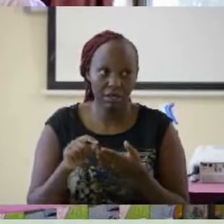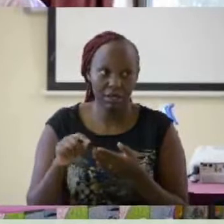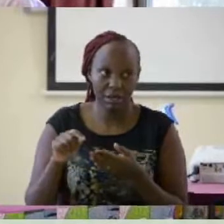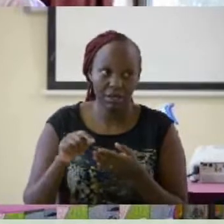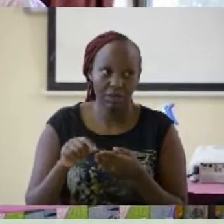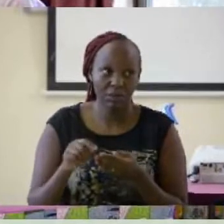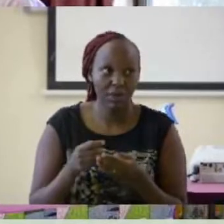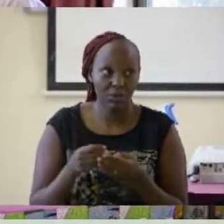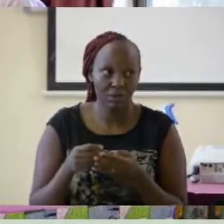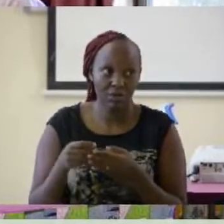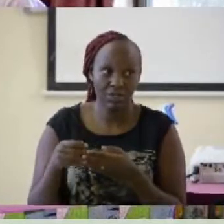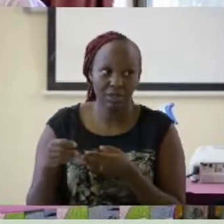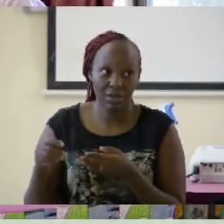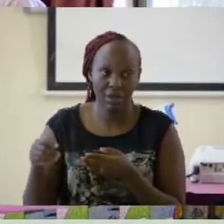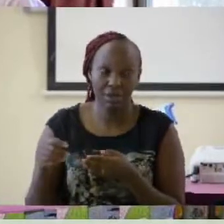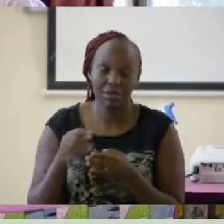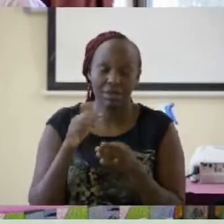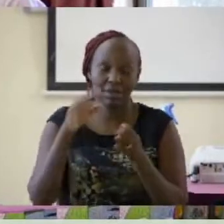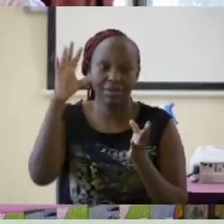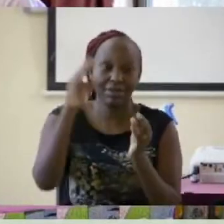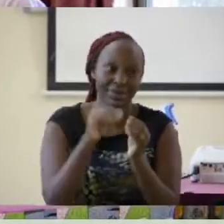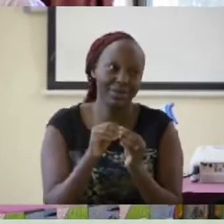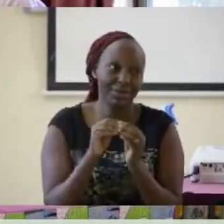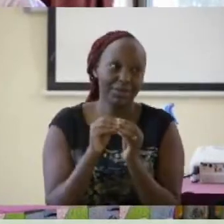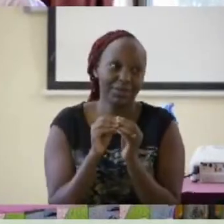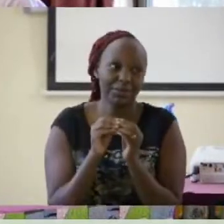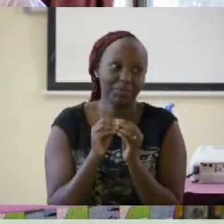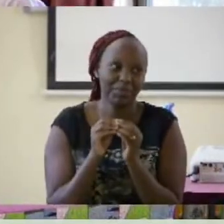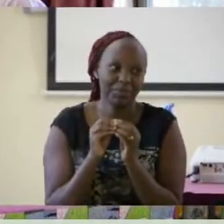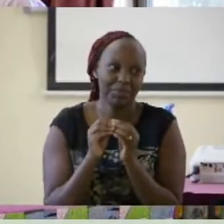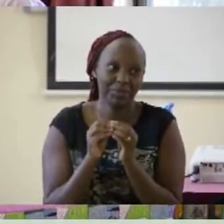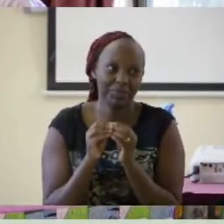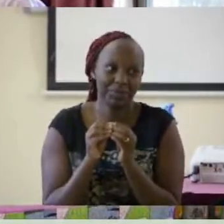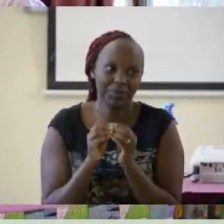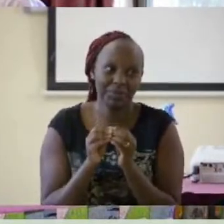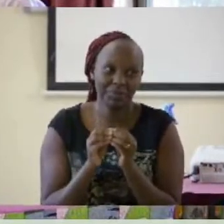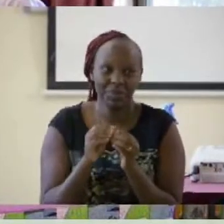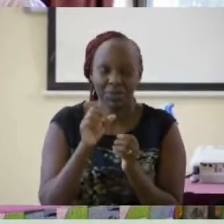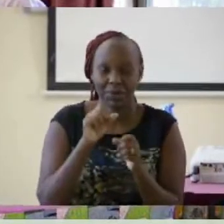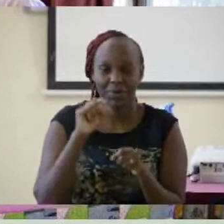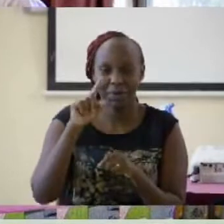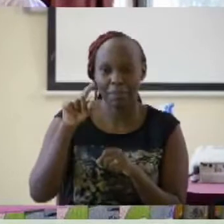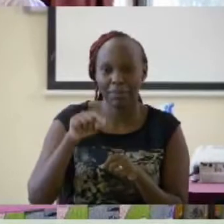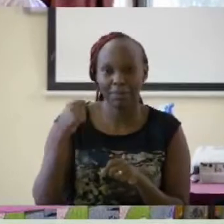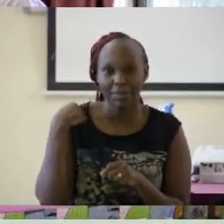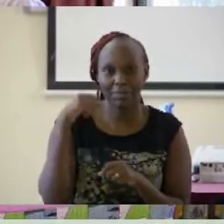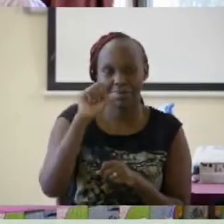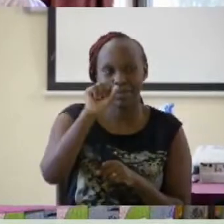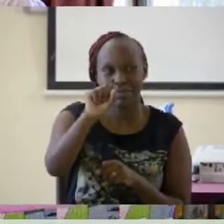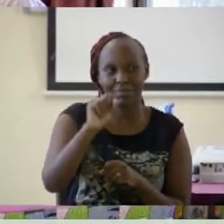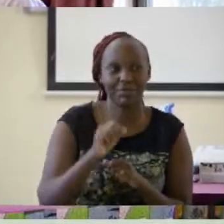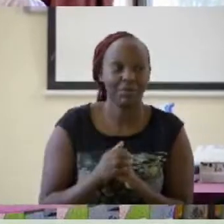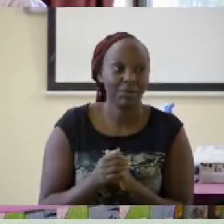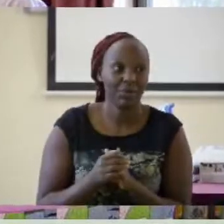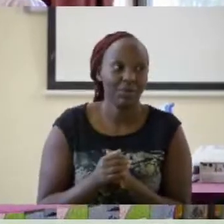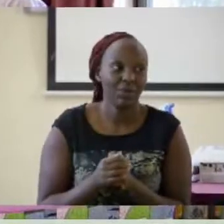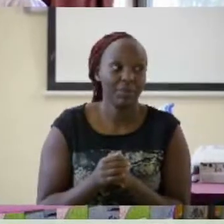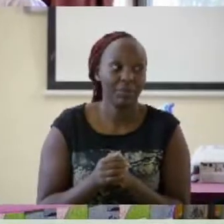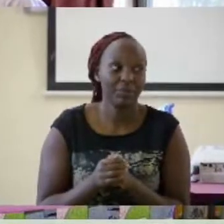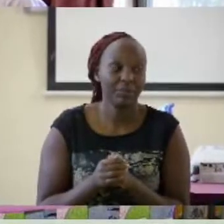Now, in a nutshell, I will go to the question 5, so which means that I'm winding